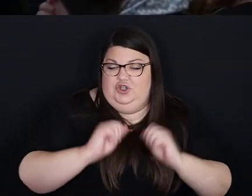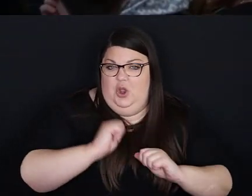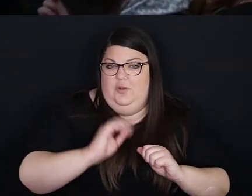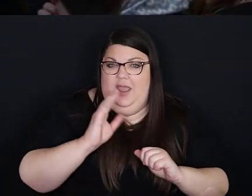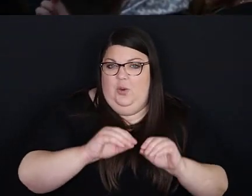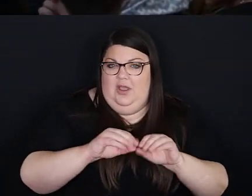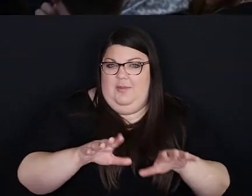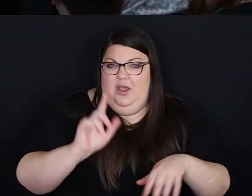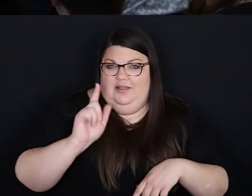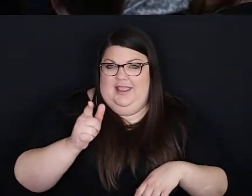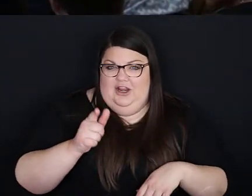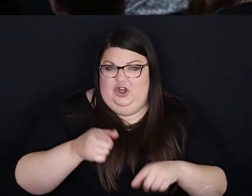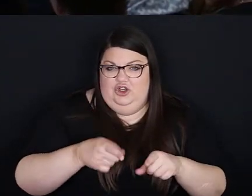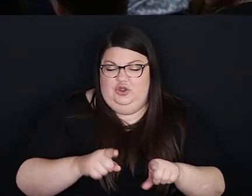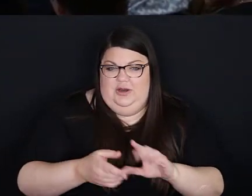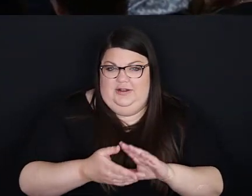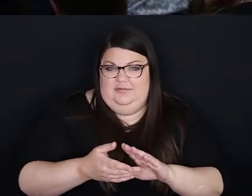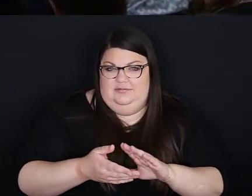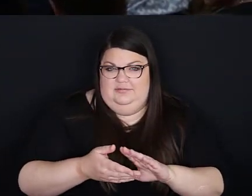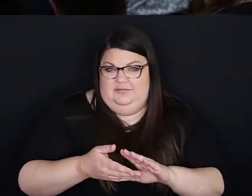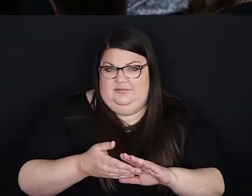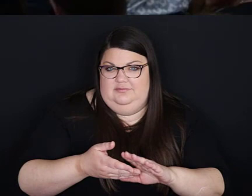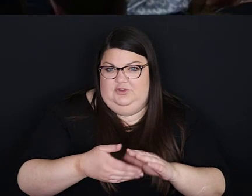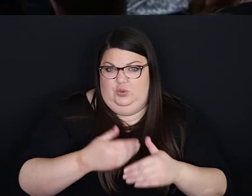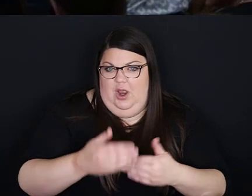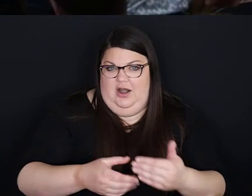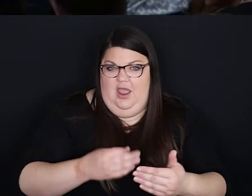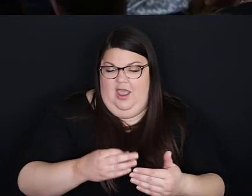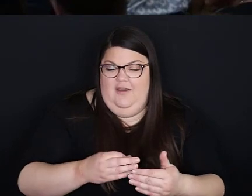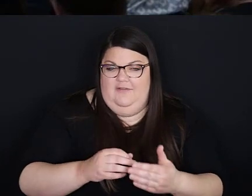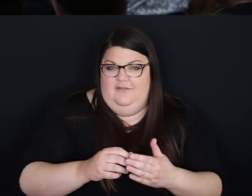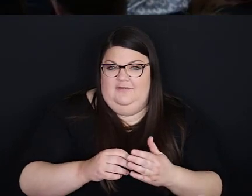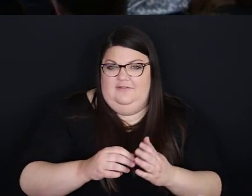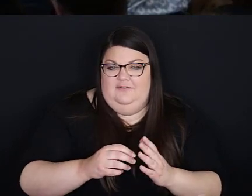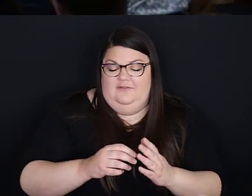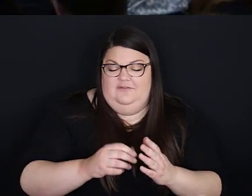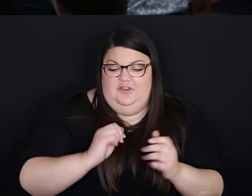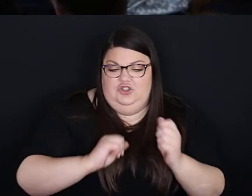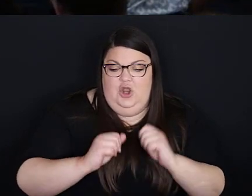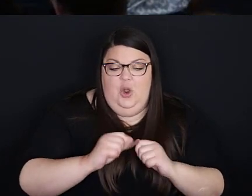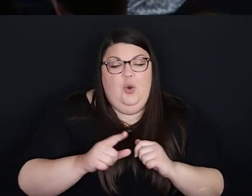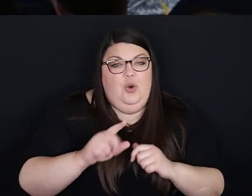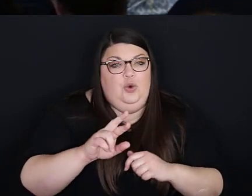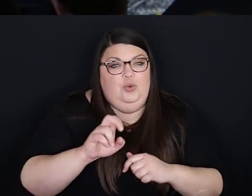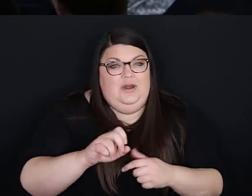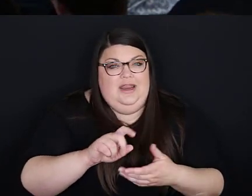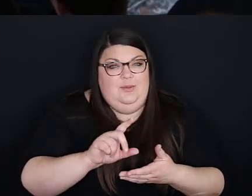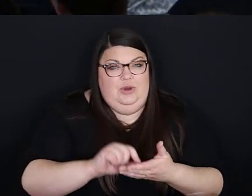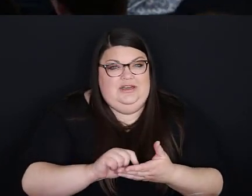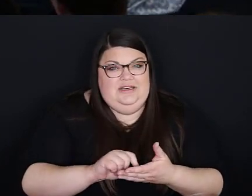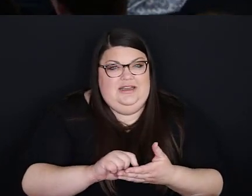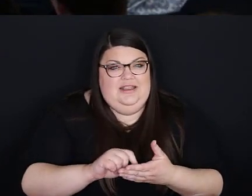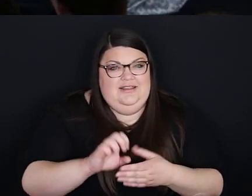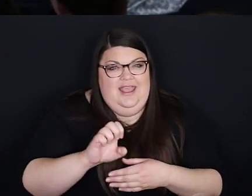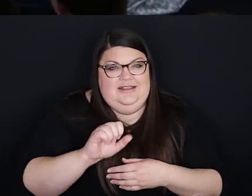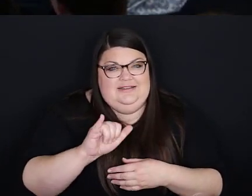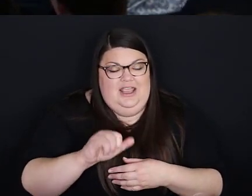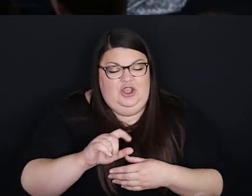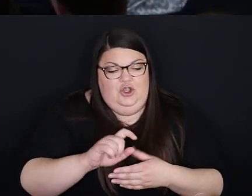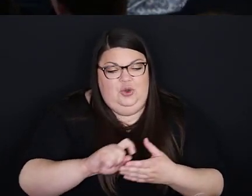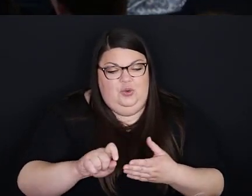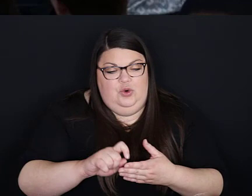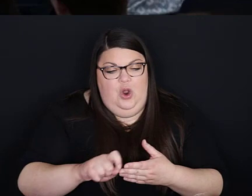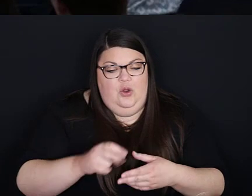out later during the run of the show, and we're reprinting this text, this essay that you wrote for a performance art journal